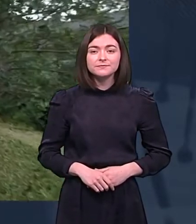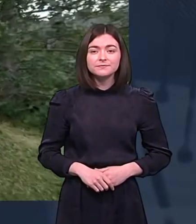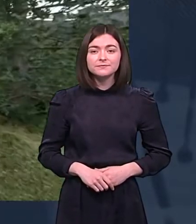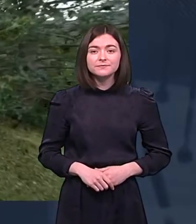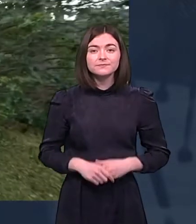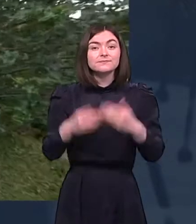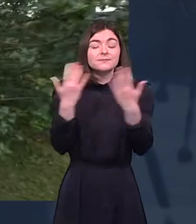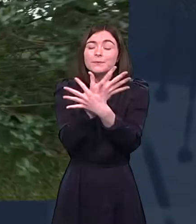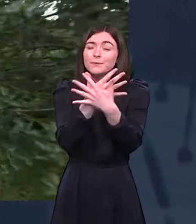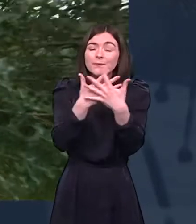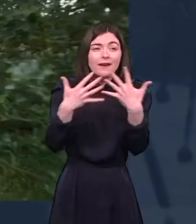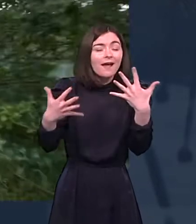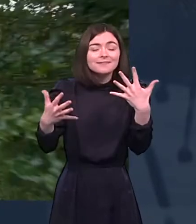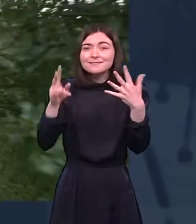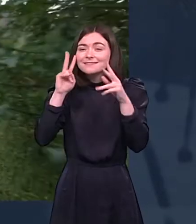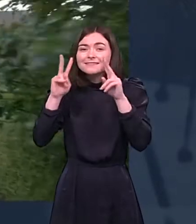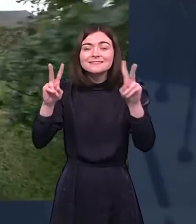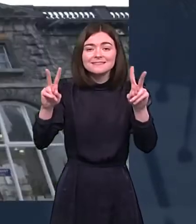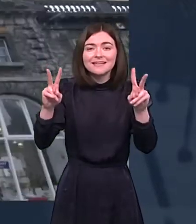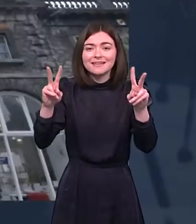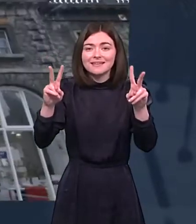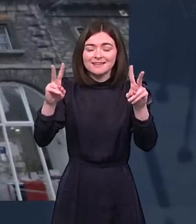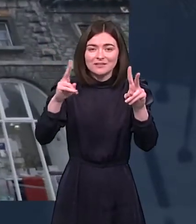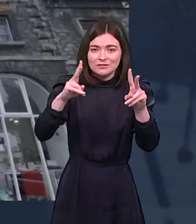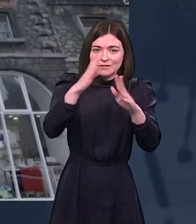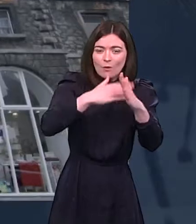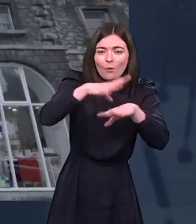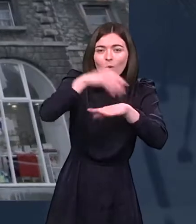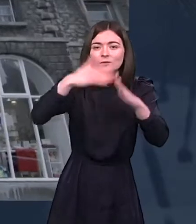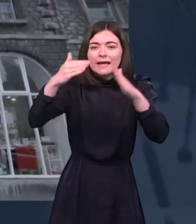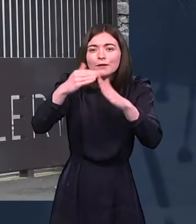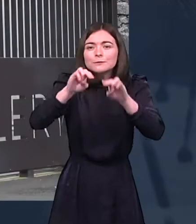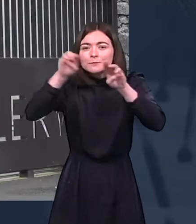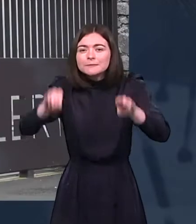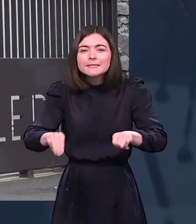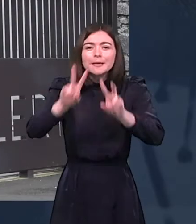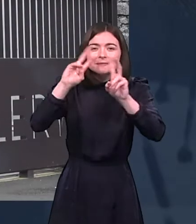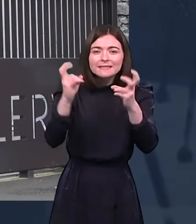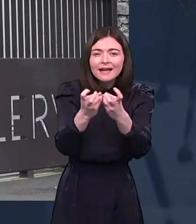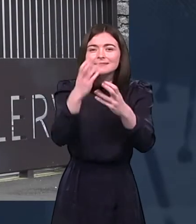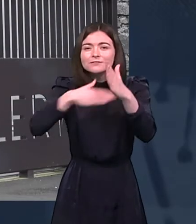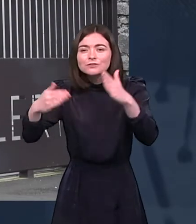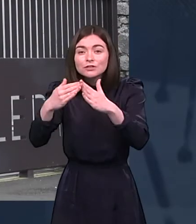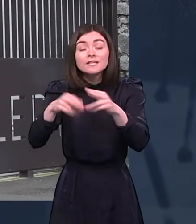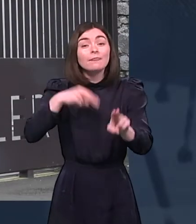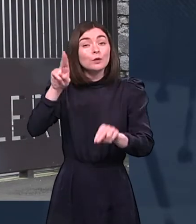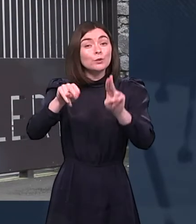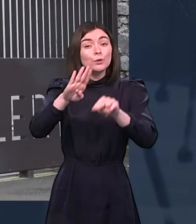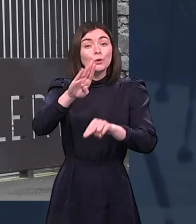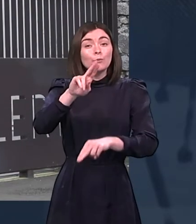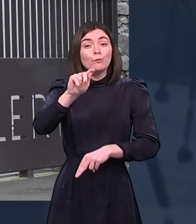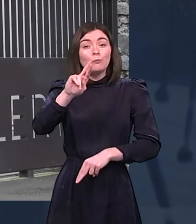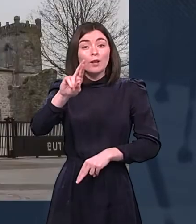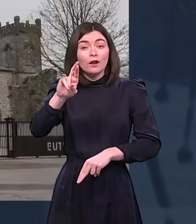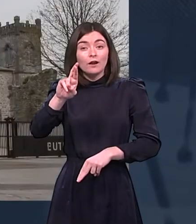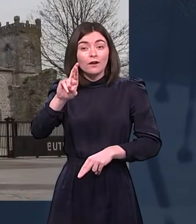There is much to see in the city, from merchants' homes to abbeys to castles, museums. In fact, the new Butler Gallery has moved into its